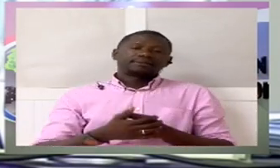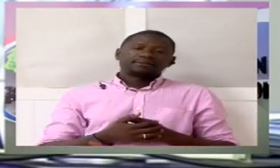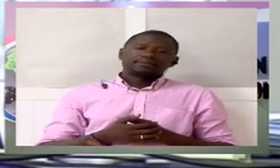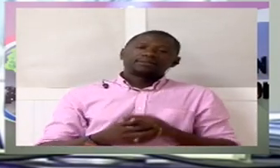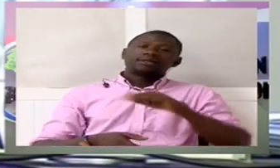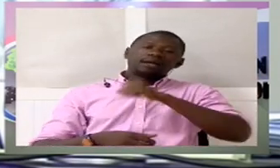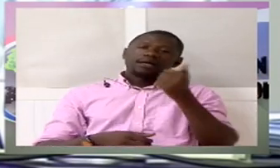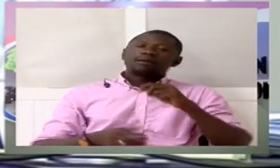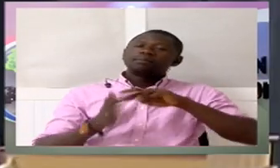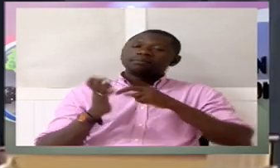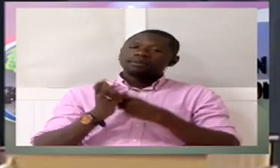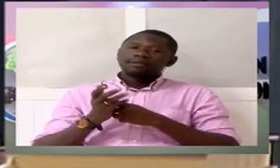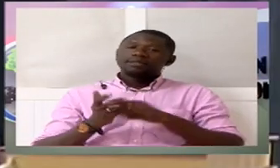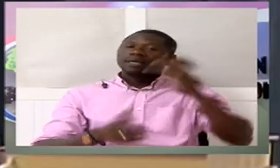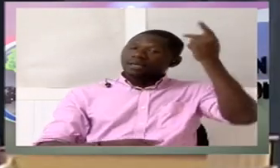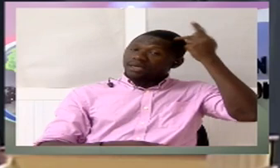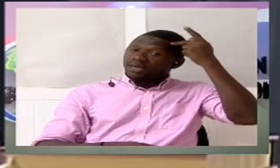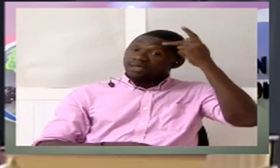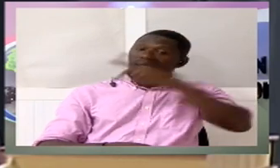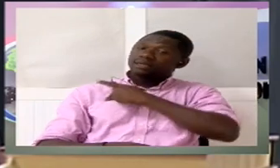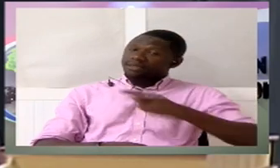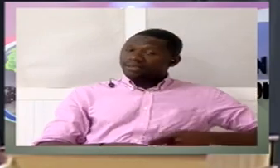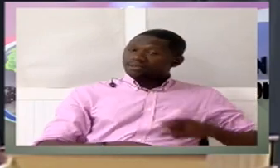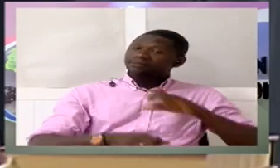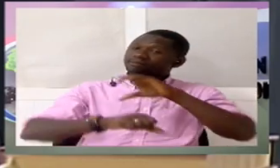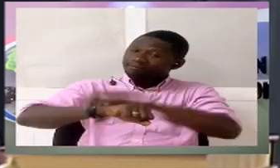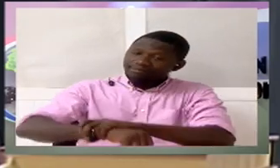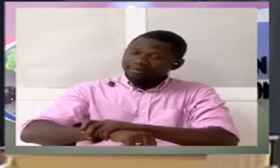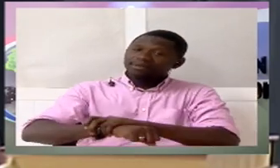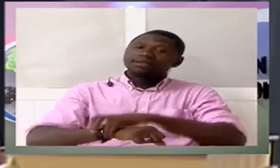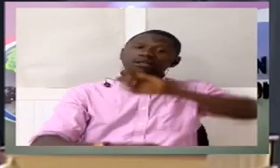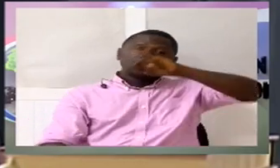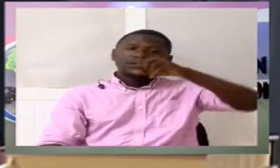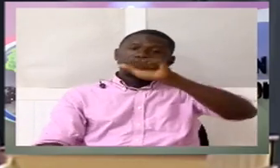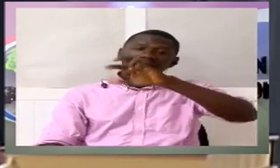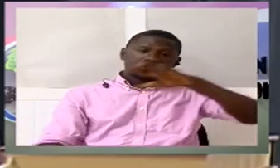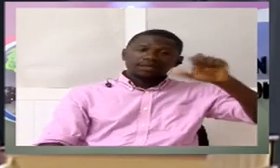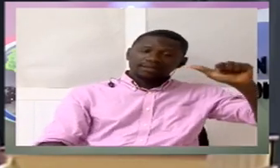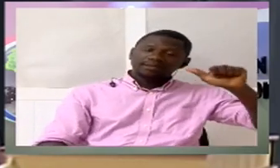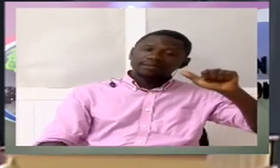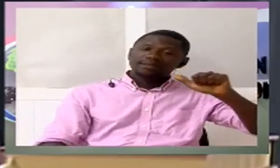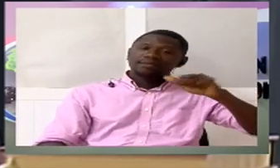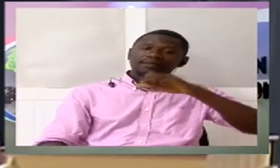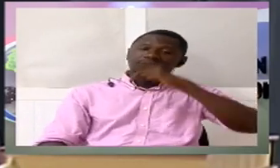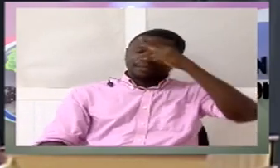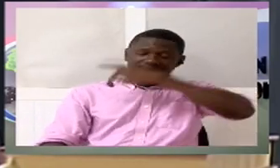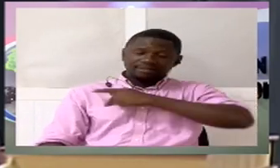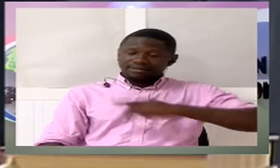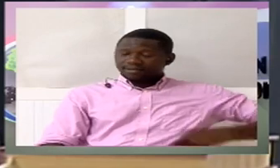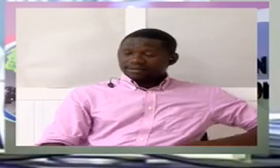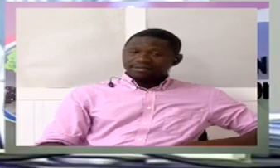mansa muta, correct? So kanilai mansa ye jara mansa muta for a manke wala nyam wala keta. Yes, that was what